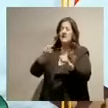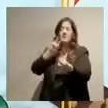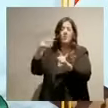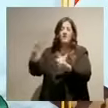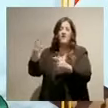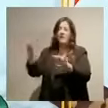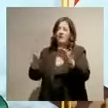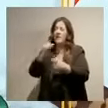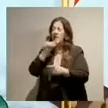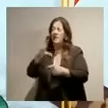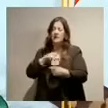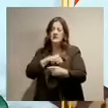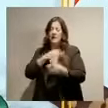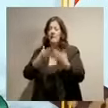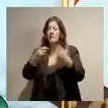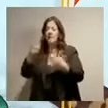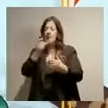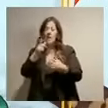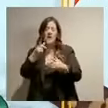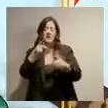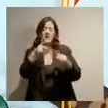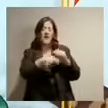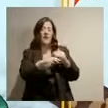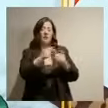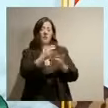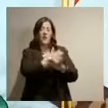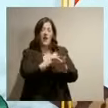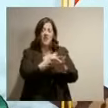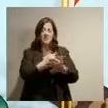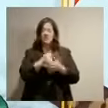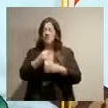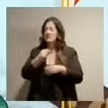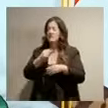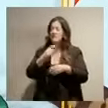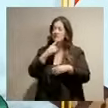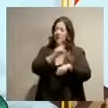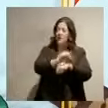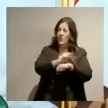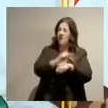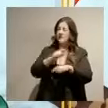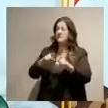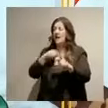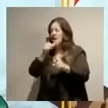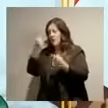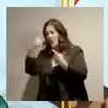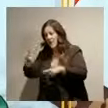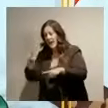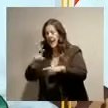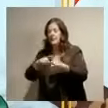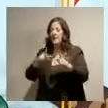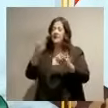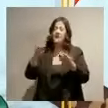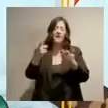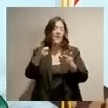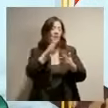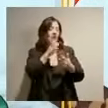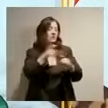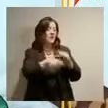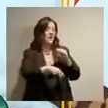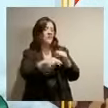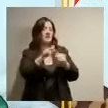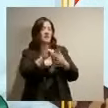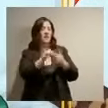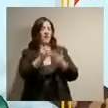well, we want to sacrifice the wage. I don't believe that's the right thing to do. But they may say we want to sacrifice the wage increase because slots become more